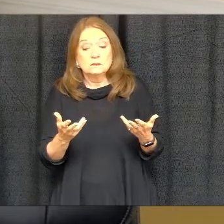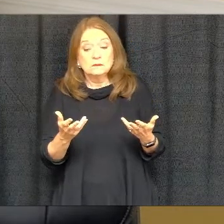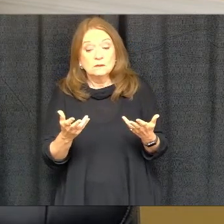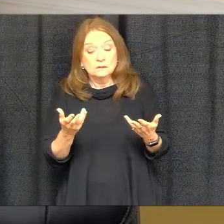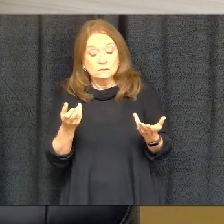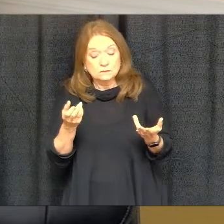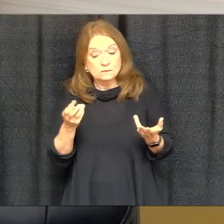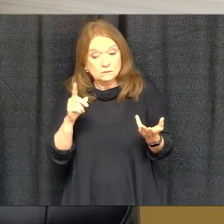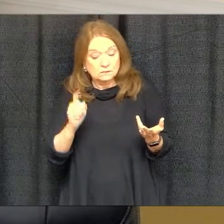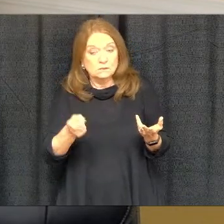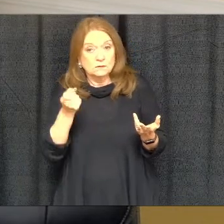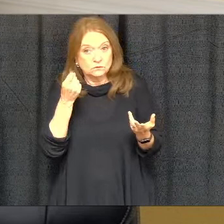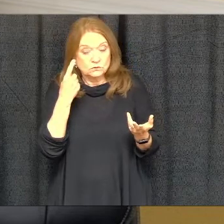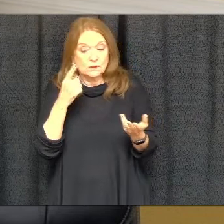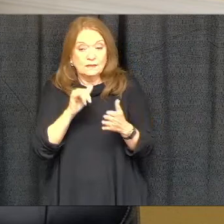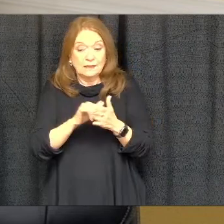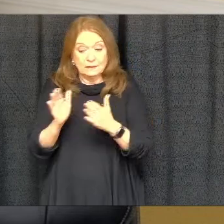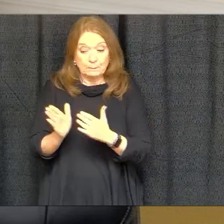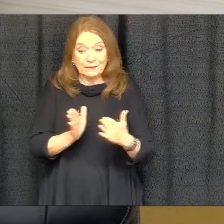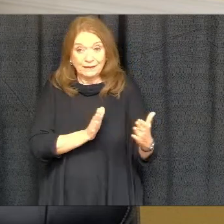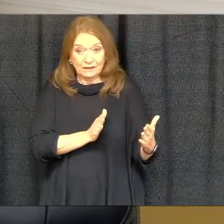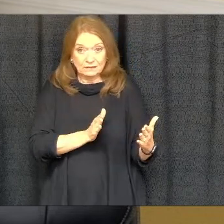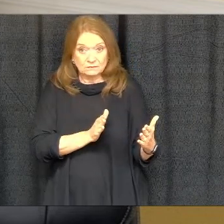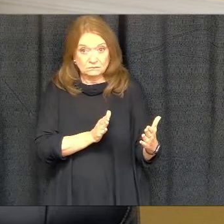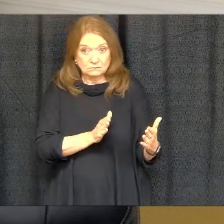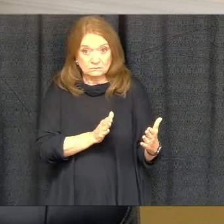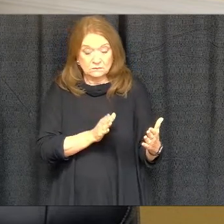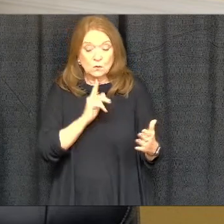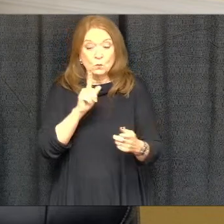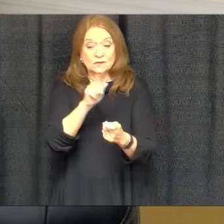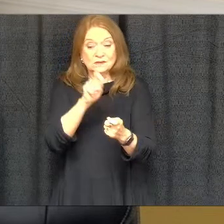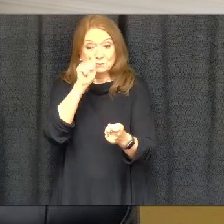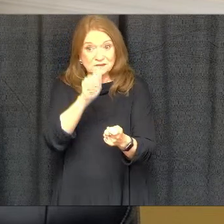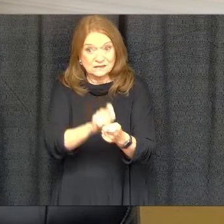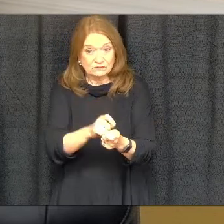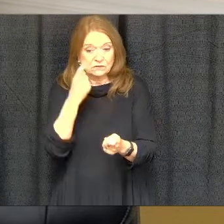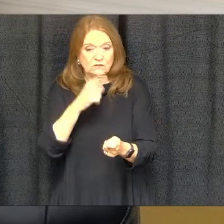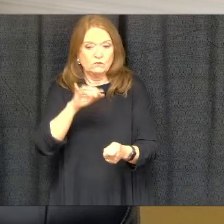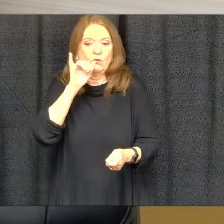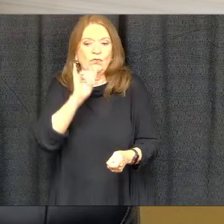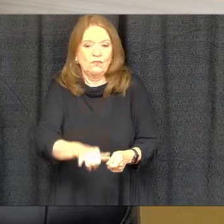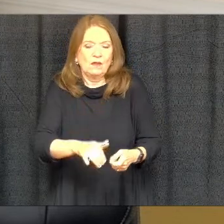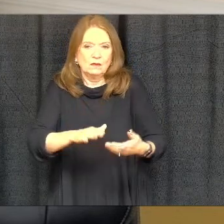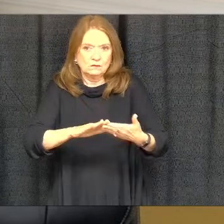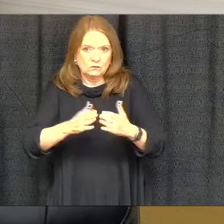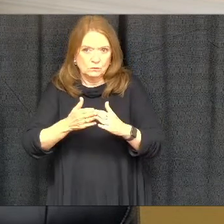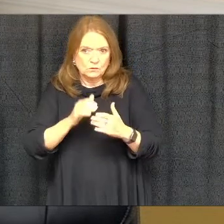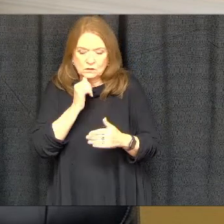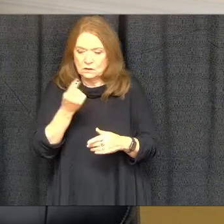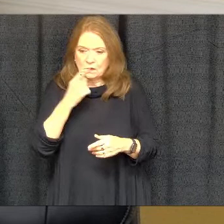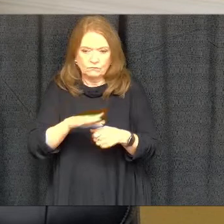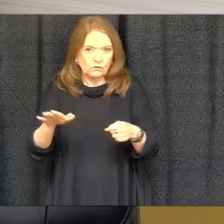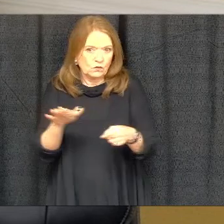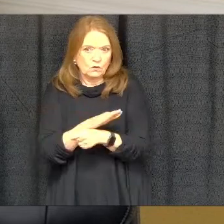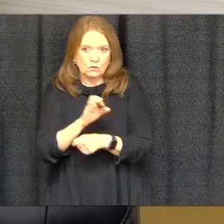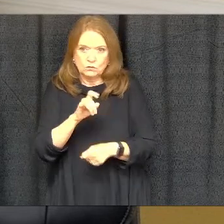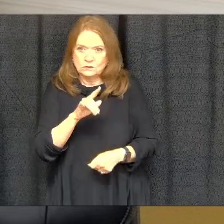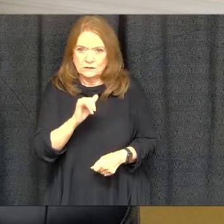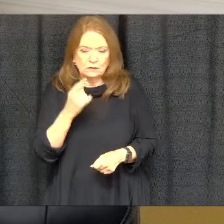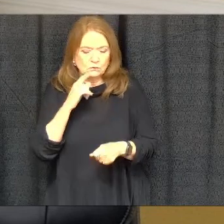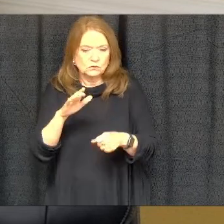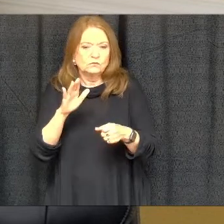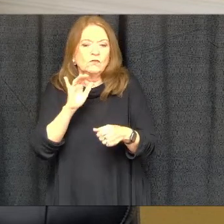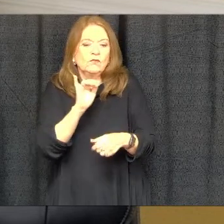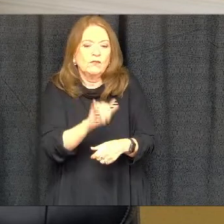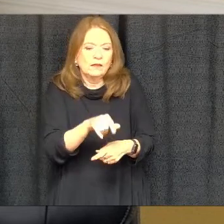that the plan was specifically for that community, not for the whole city. It was for